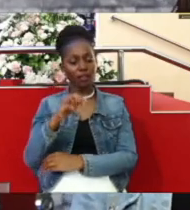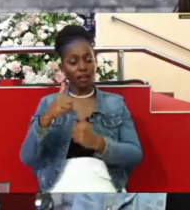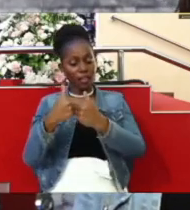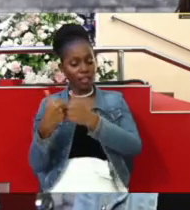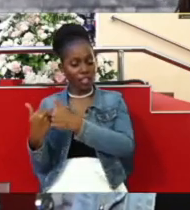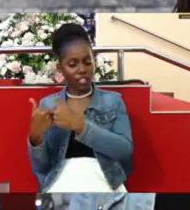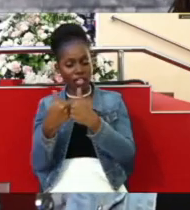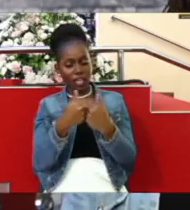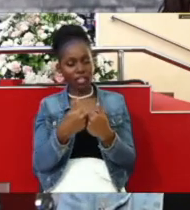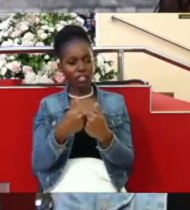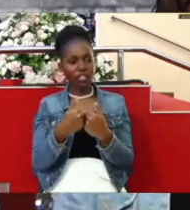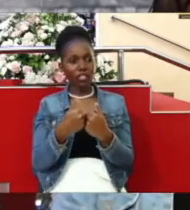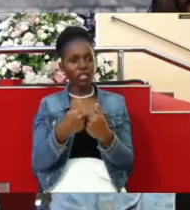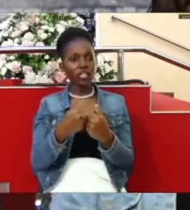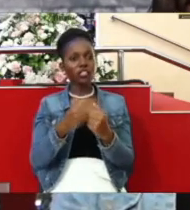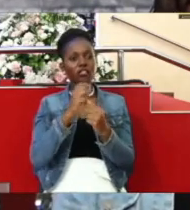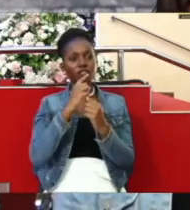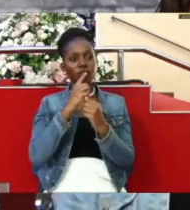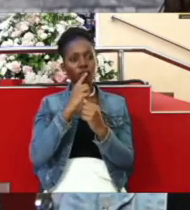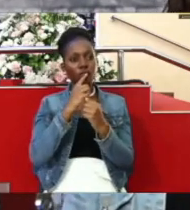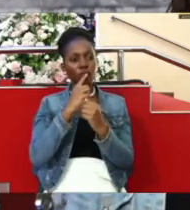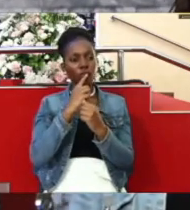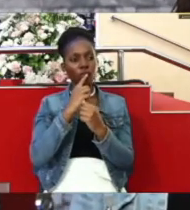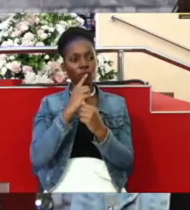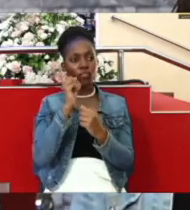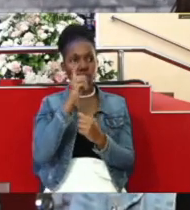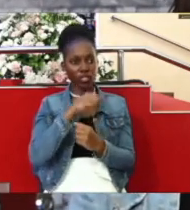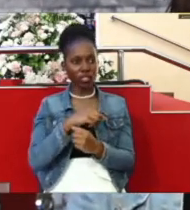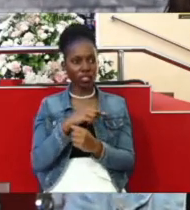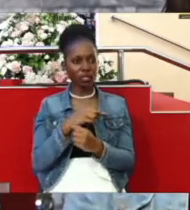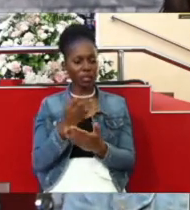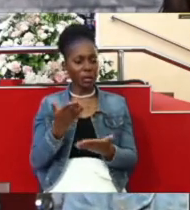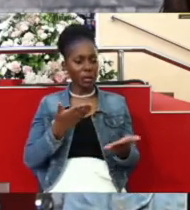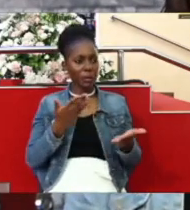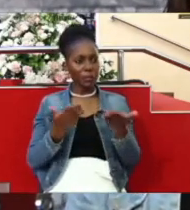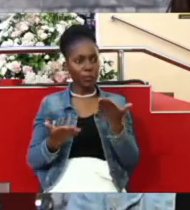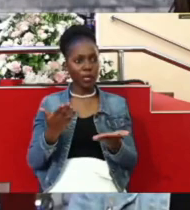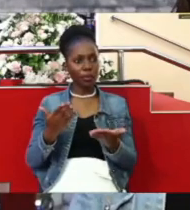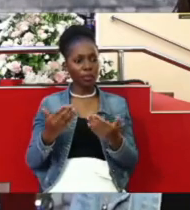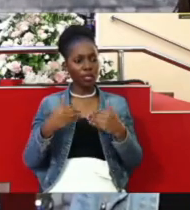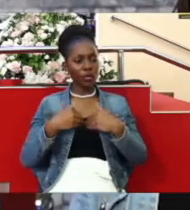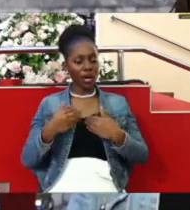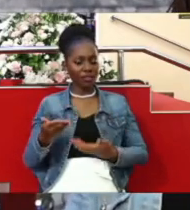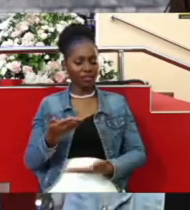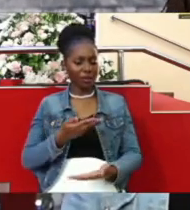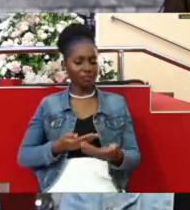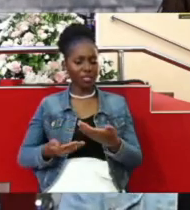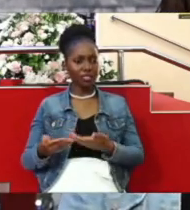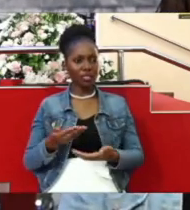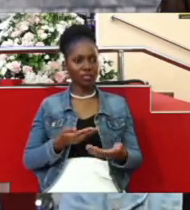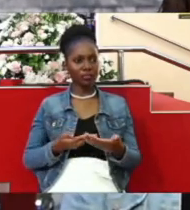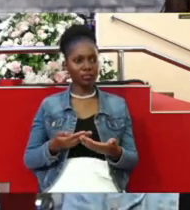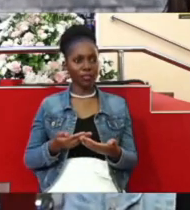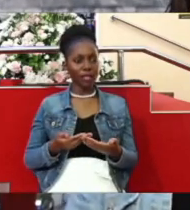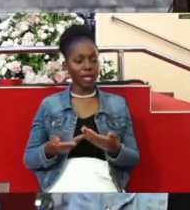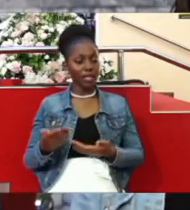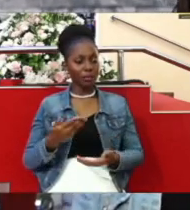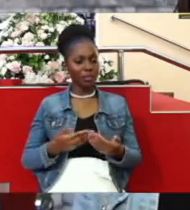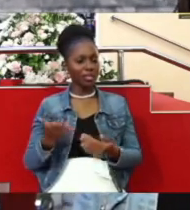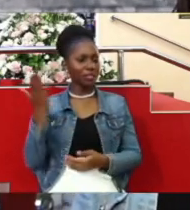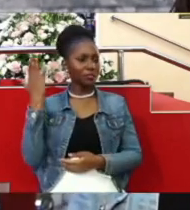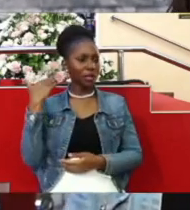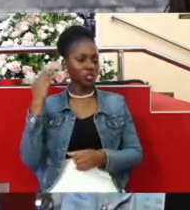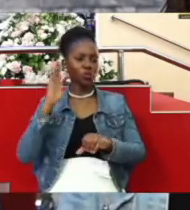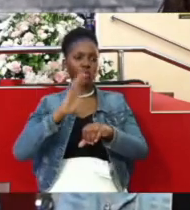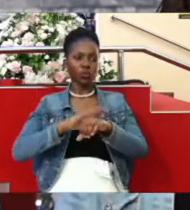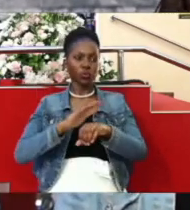Yale masumbuko yanafika tamati. You could have a business. Pengine uko na biashara. And that business used to do very well. Na ilikuwa inaendelea